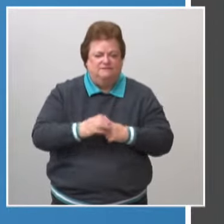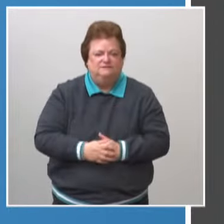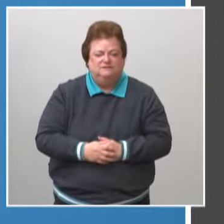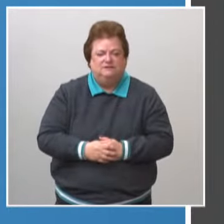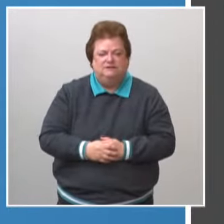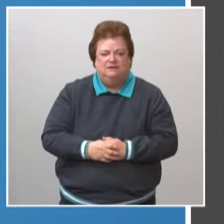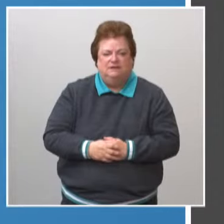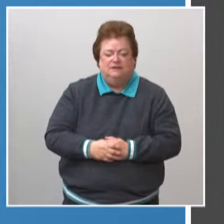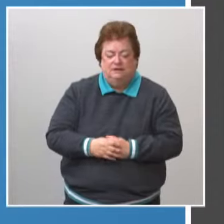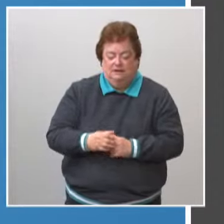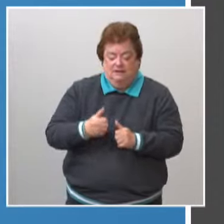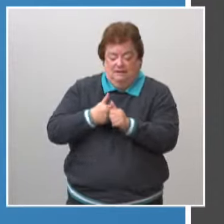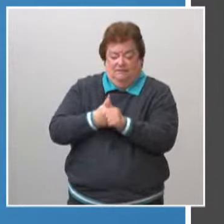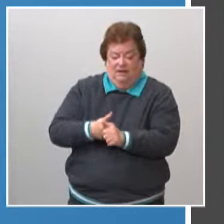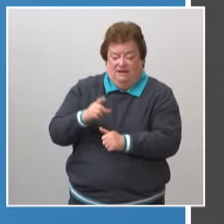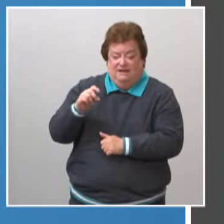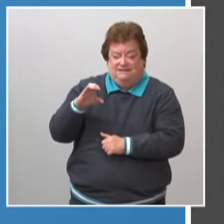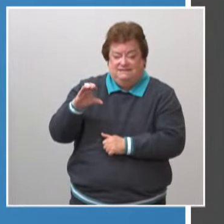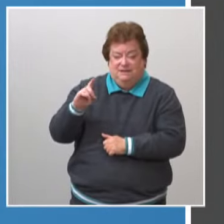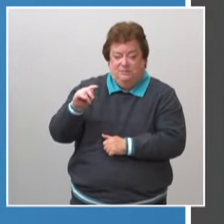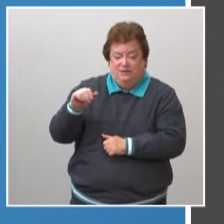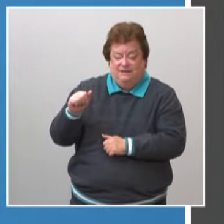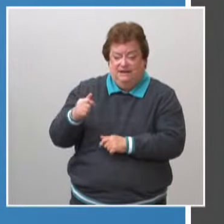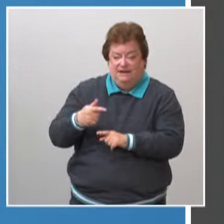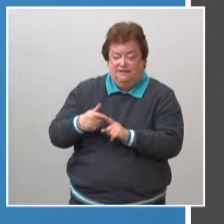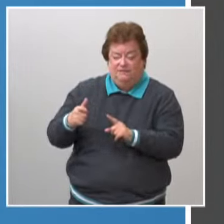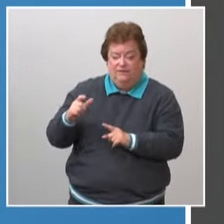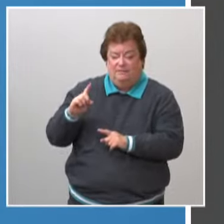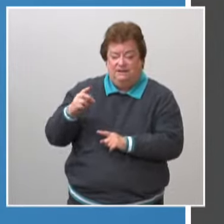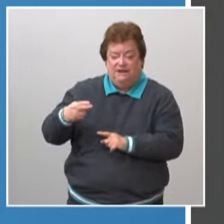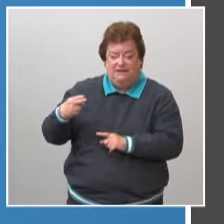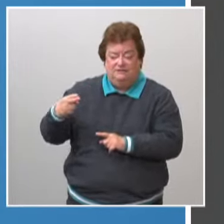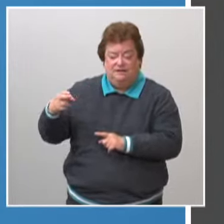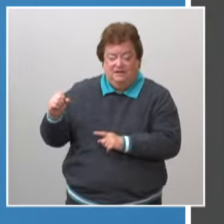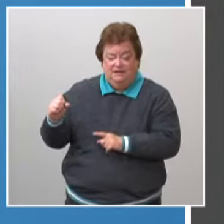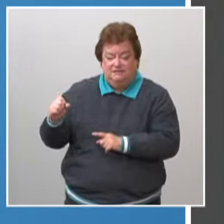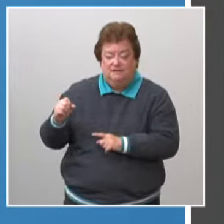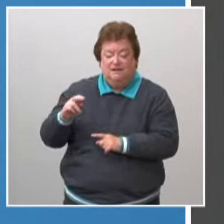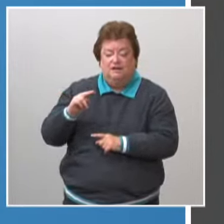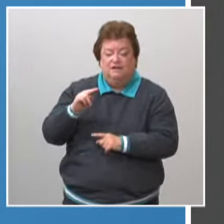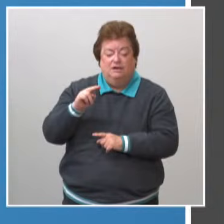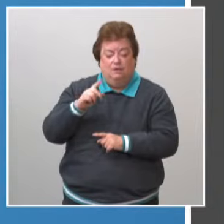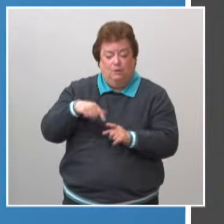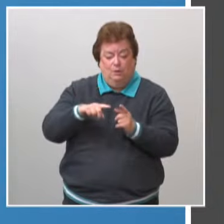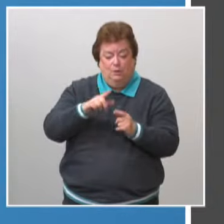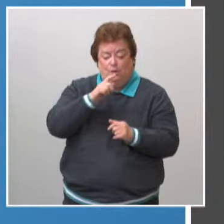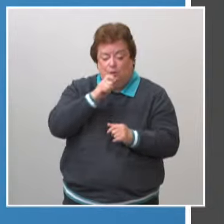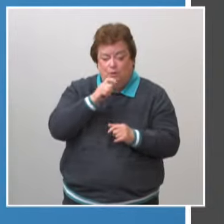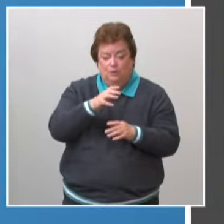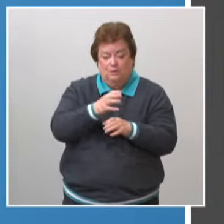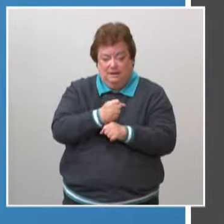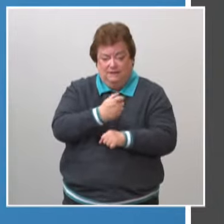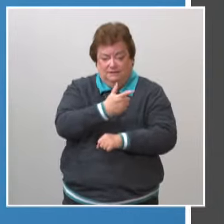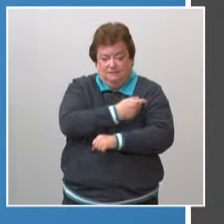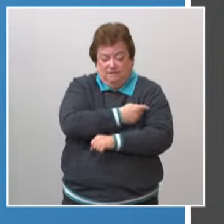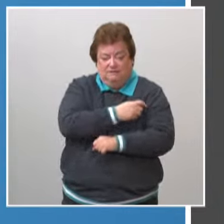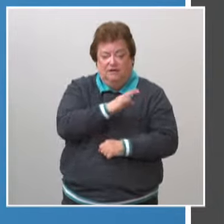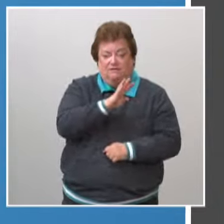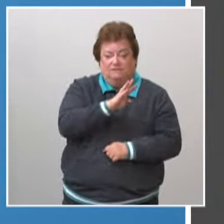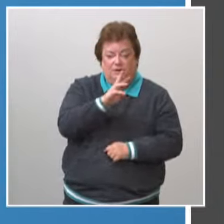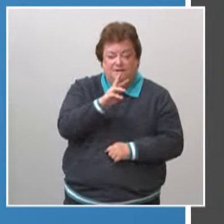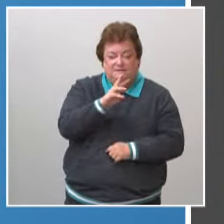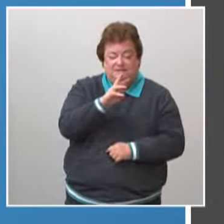to December data from Nebraska Department of Health and Human Services, Nebraskans who boosted were 46 times